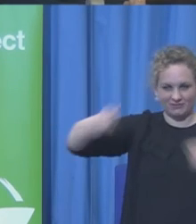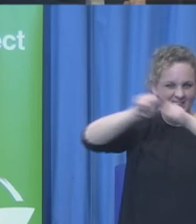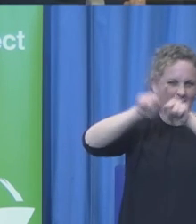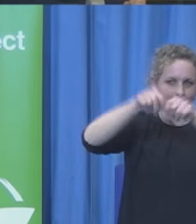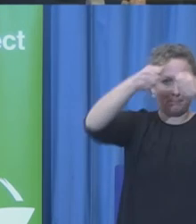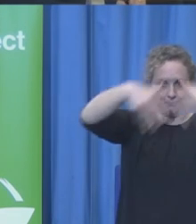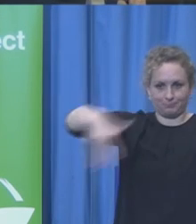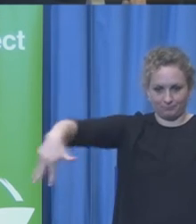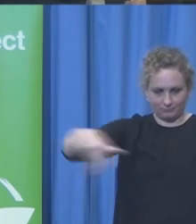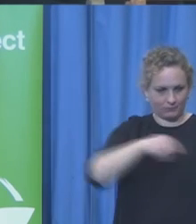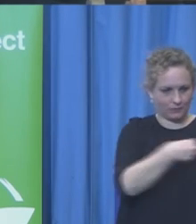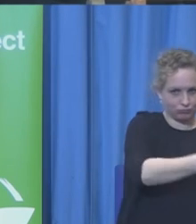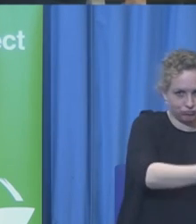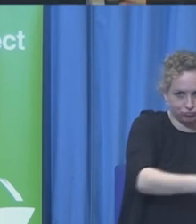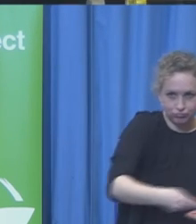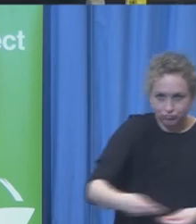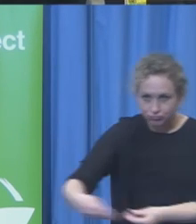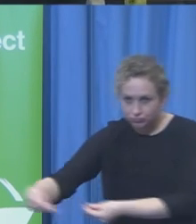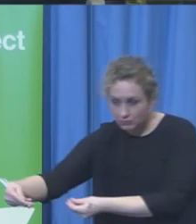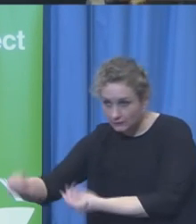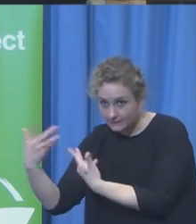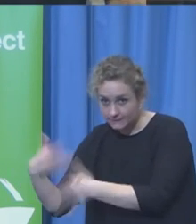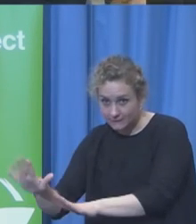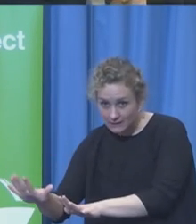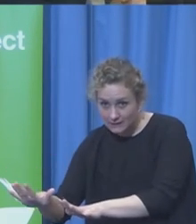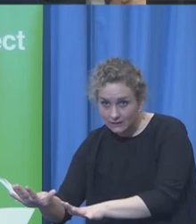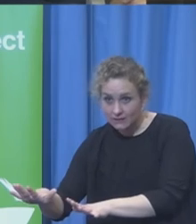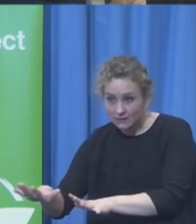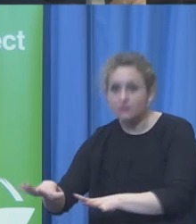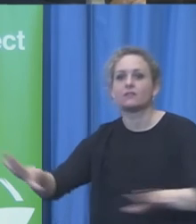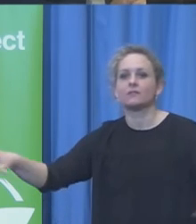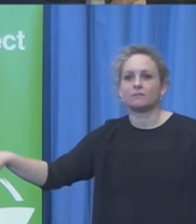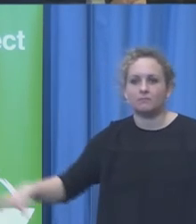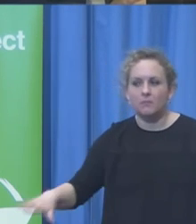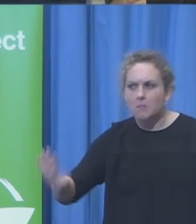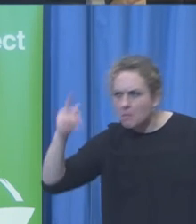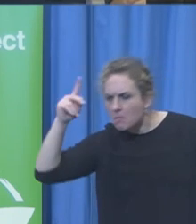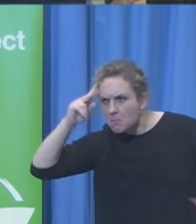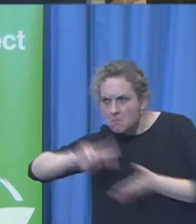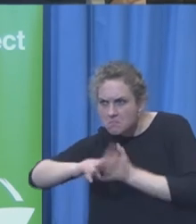different possibilities for you to give your views